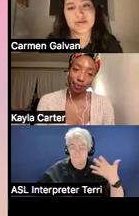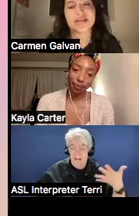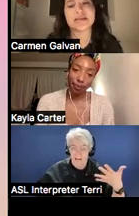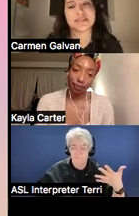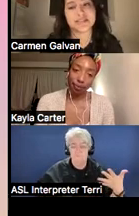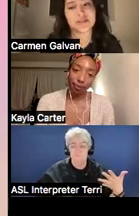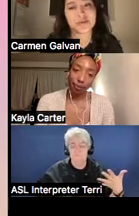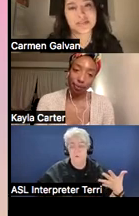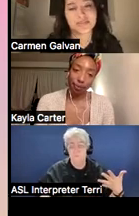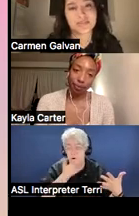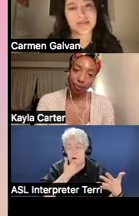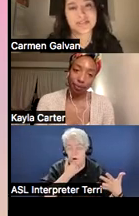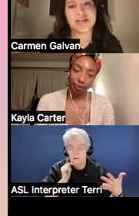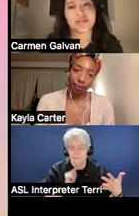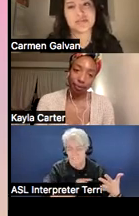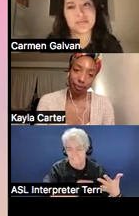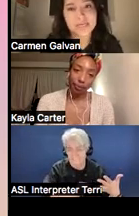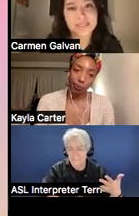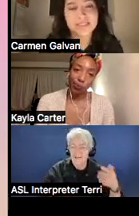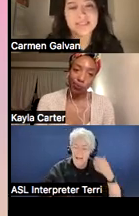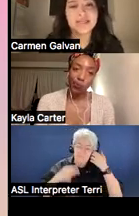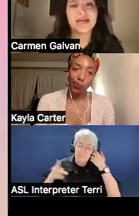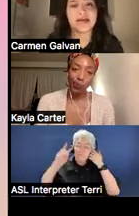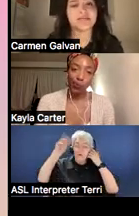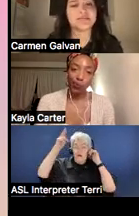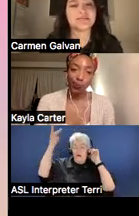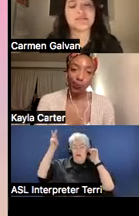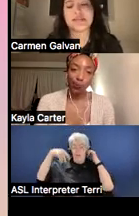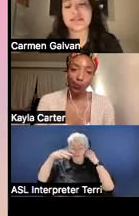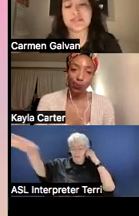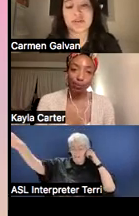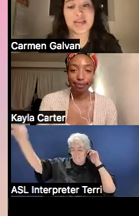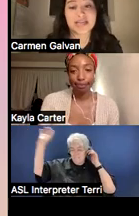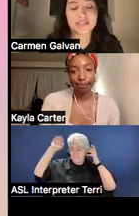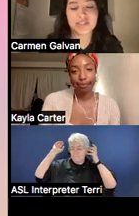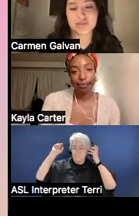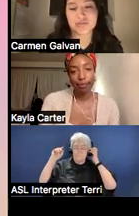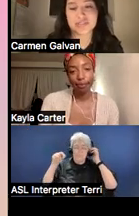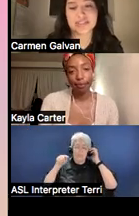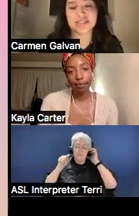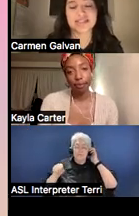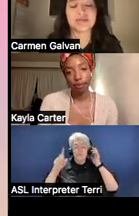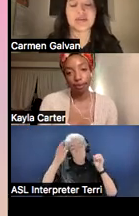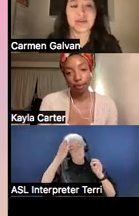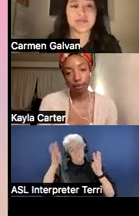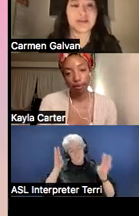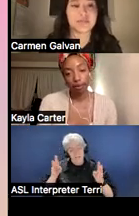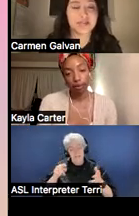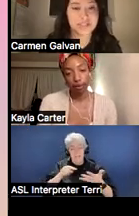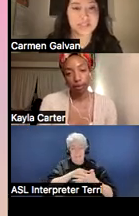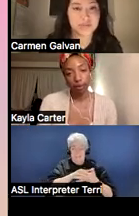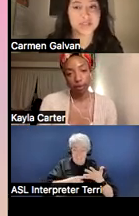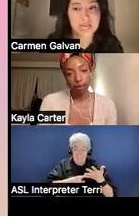was greatly misinterpreted by the general public. Because it was created to discuss some of the grief that